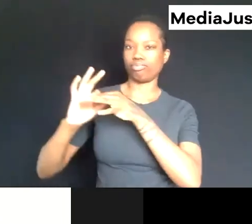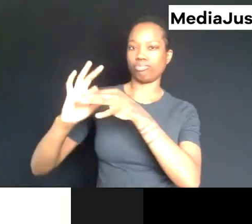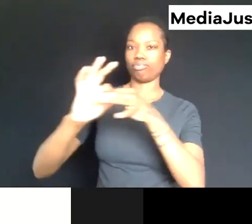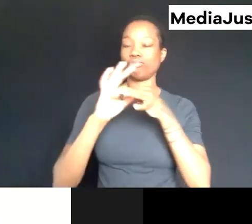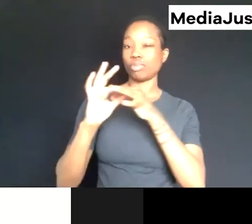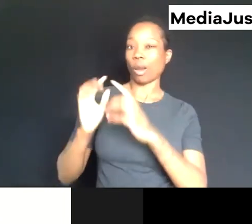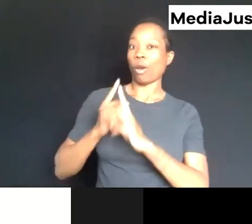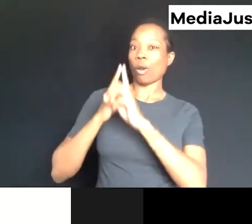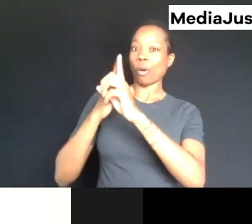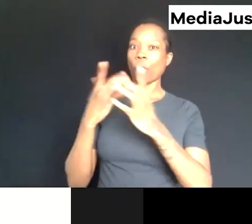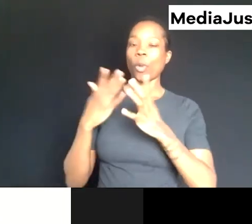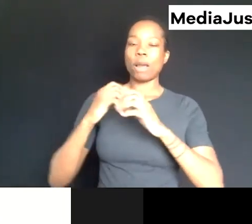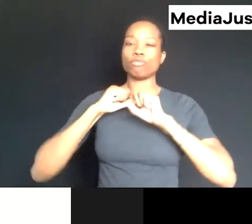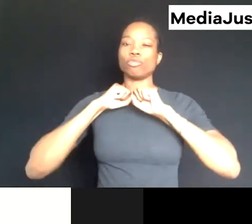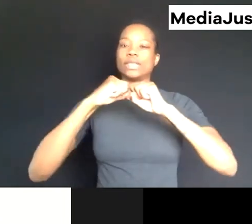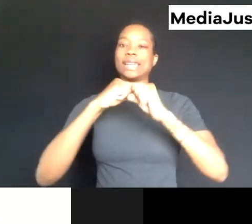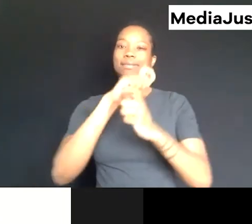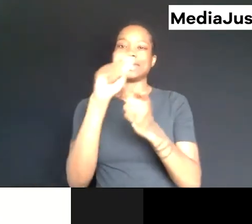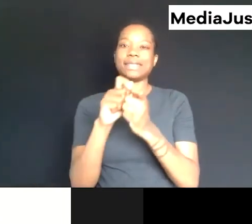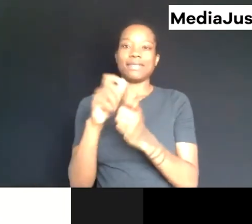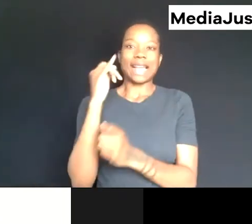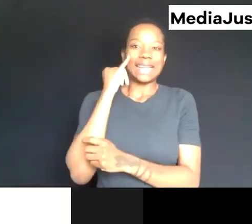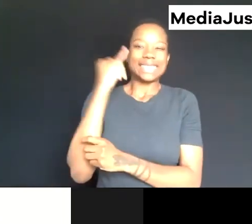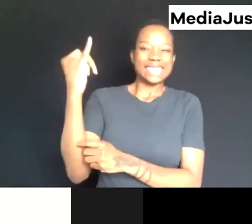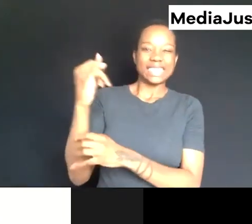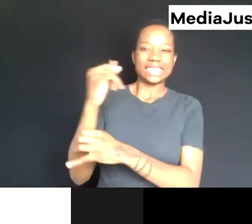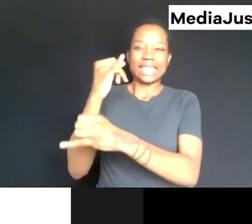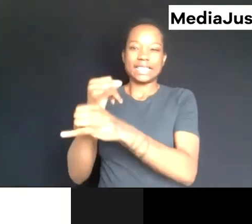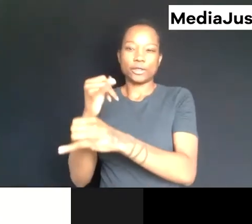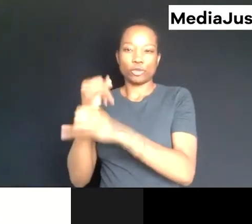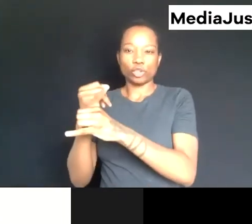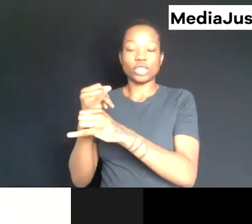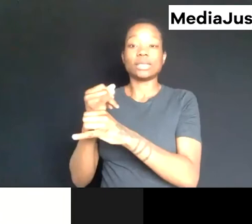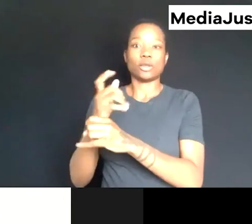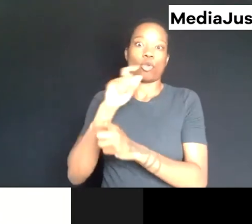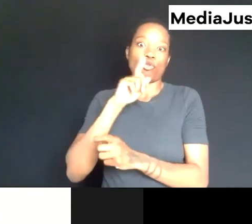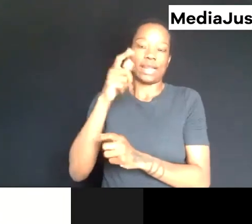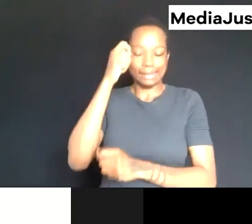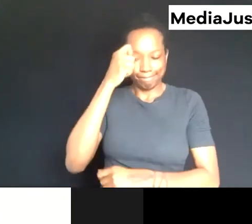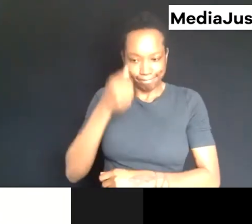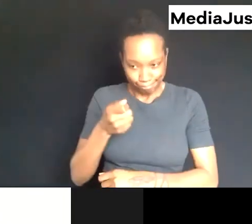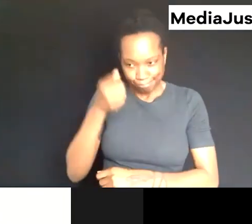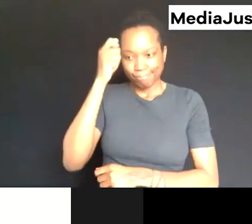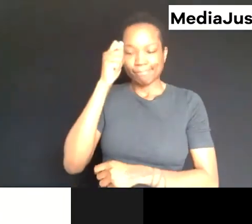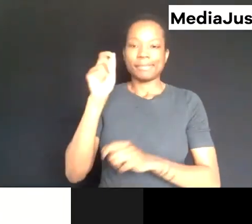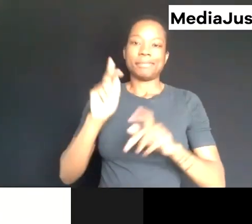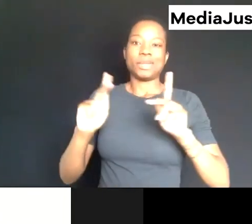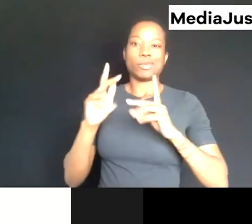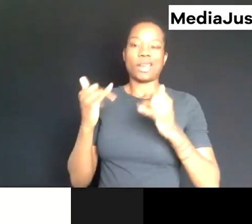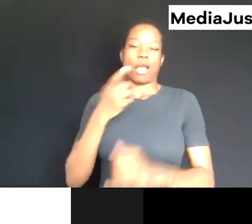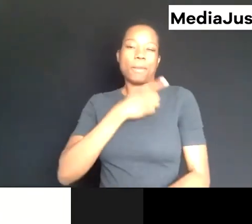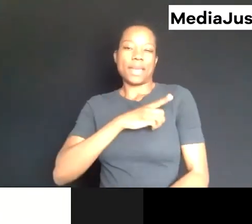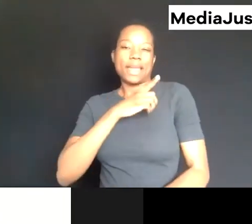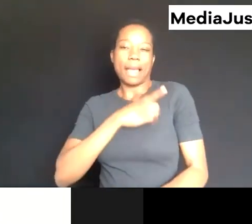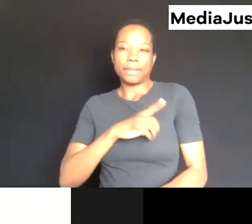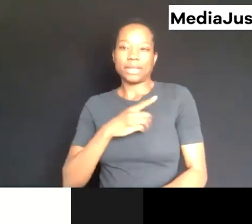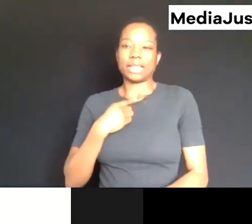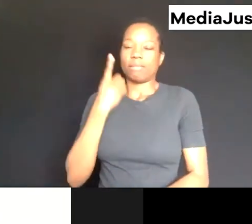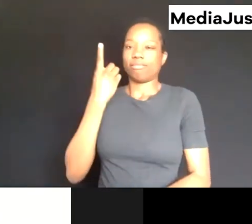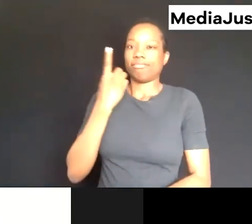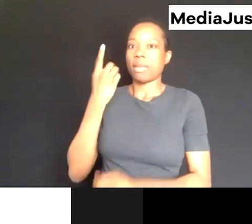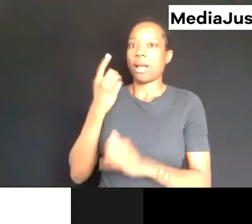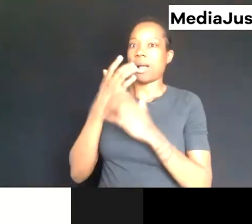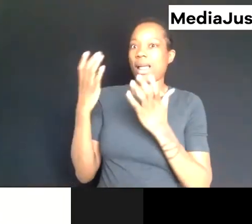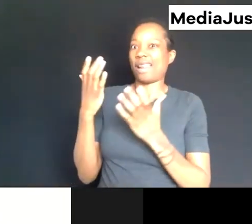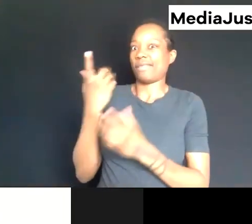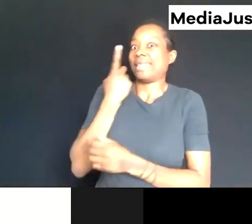does as a kind of hat tip to our folks in Minneapolis. You know, I think of a lot of the latest, you know, the latest police killing that we saw of